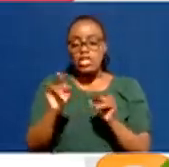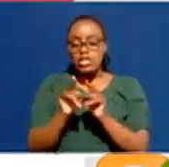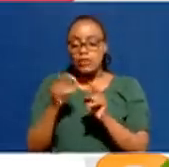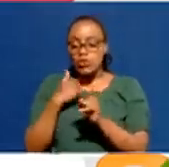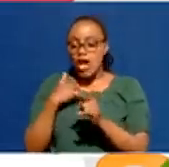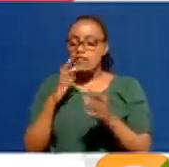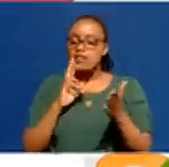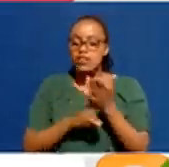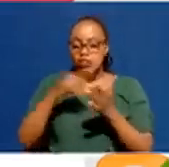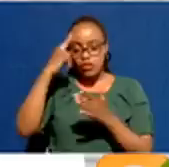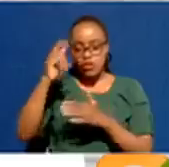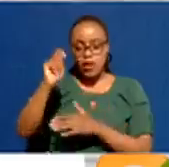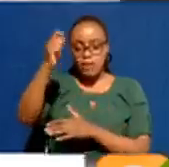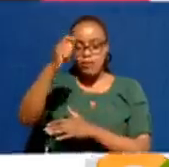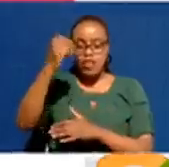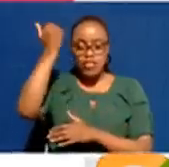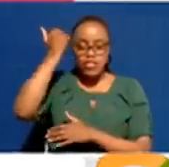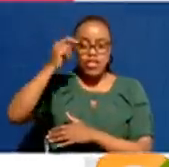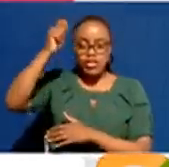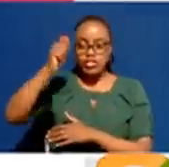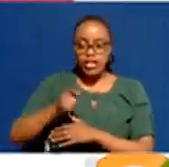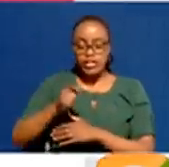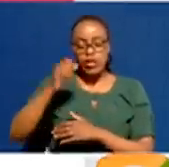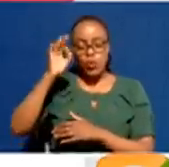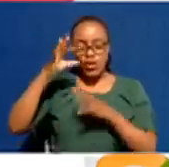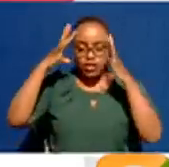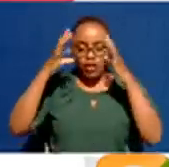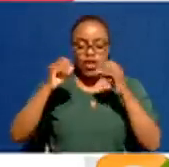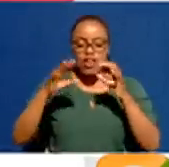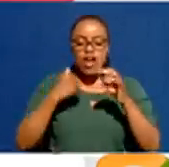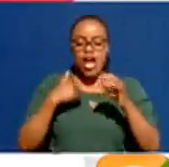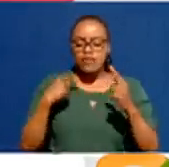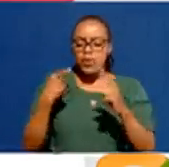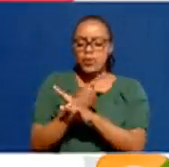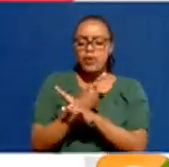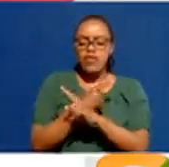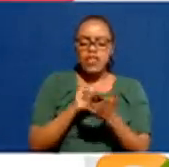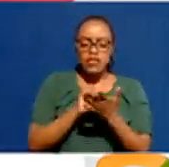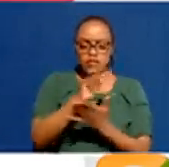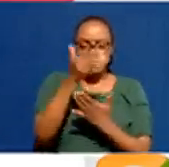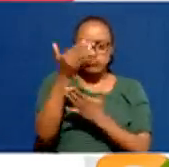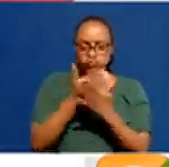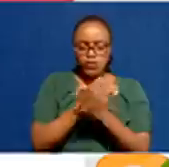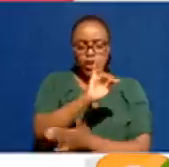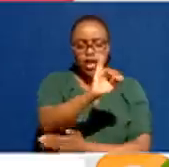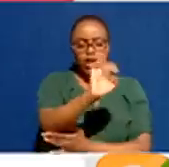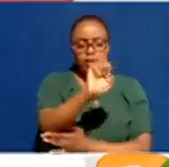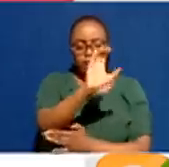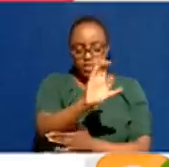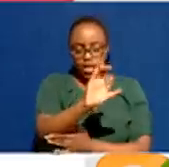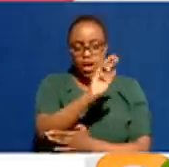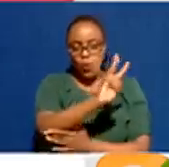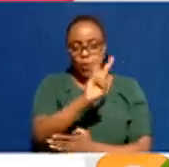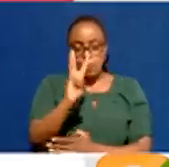election results. The judges will also rule on whether there were differences in the forms uploaded on the IEBC public portal